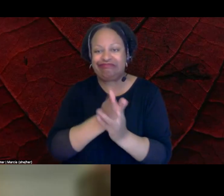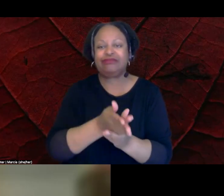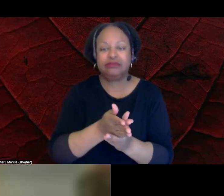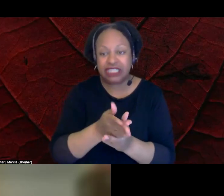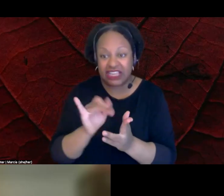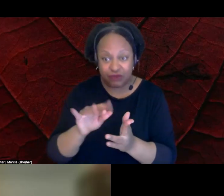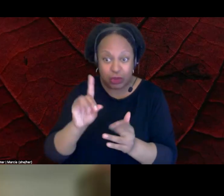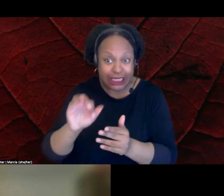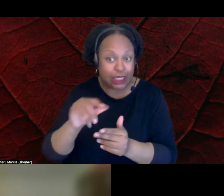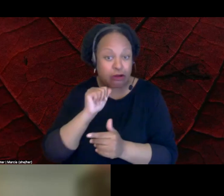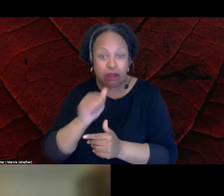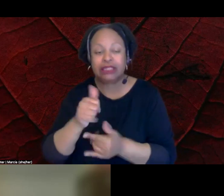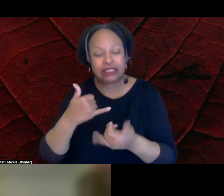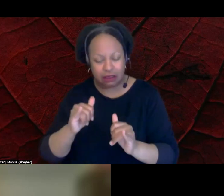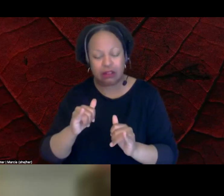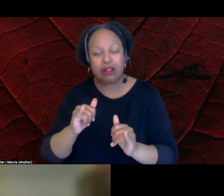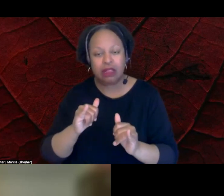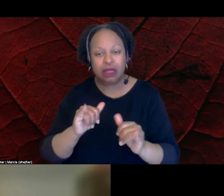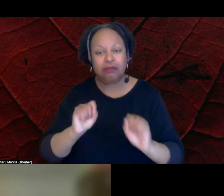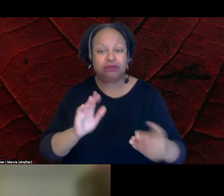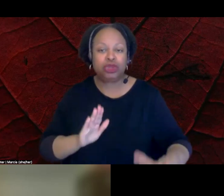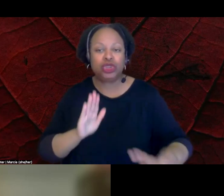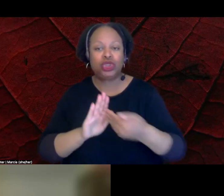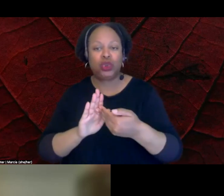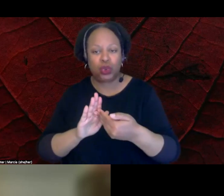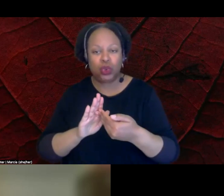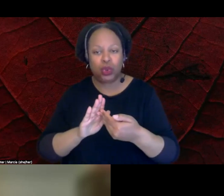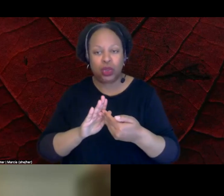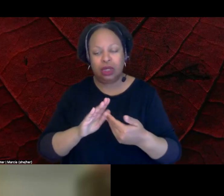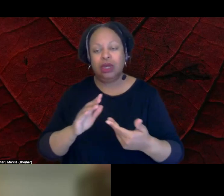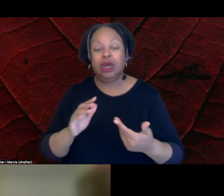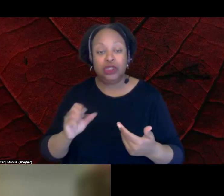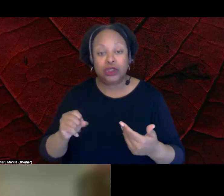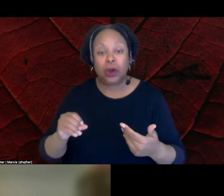you haven't. So there's factors to consider in that, but I don't know whether that